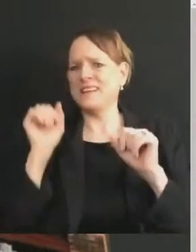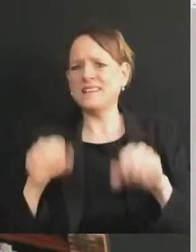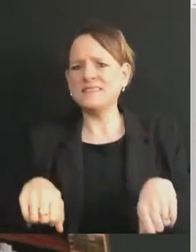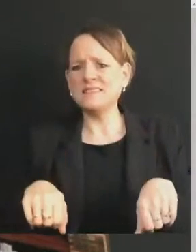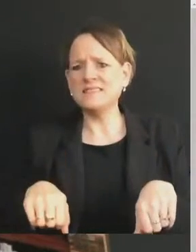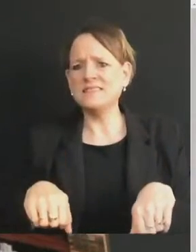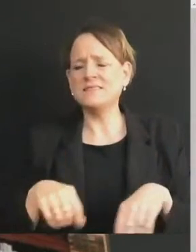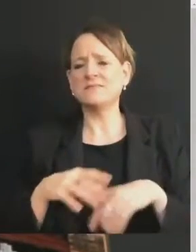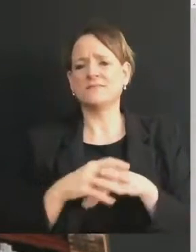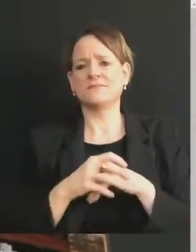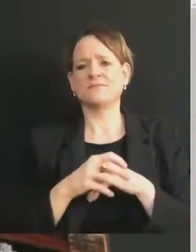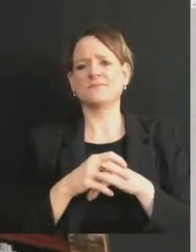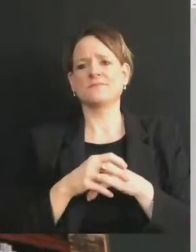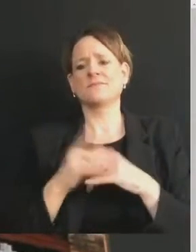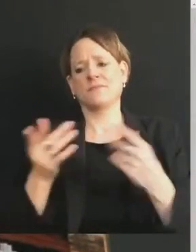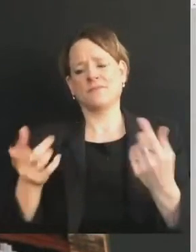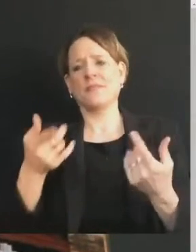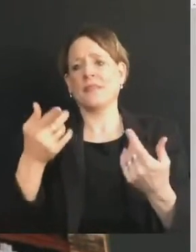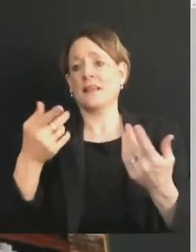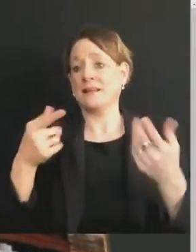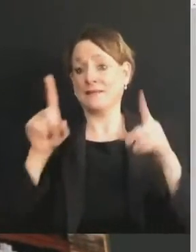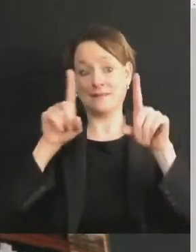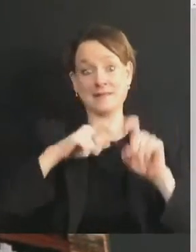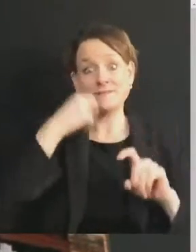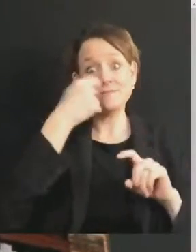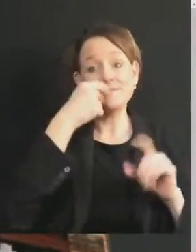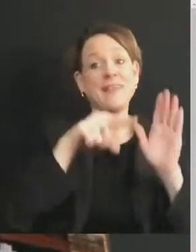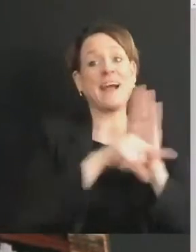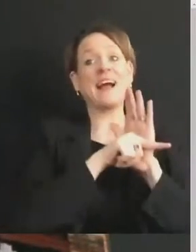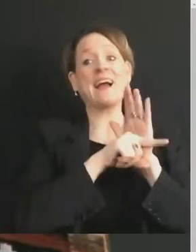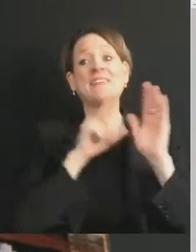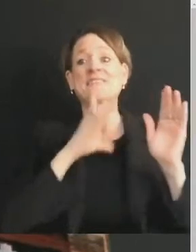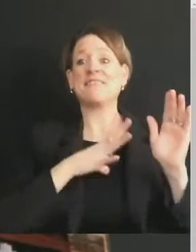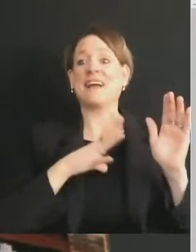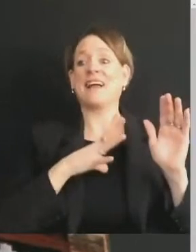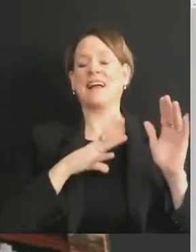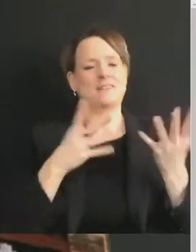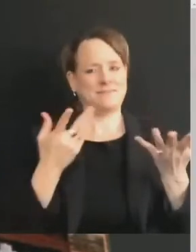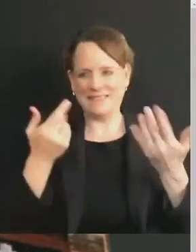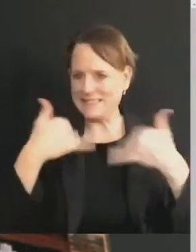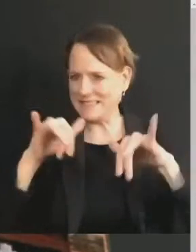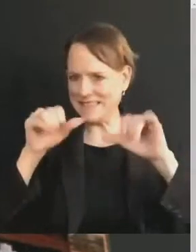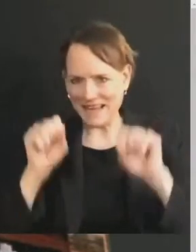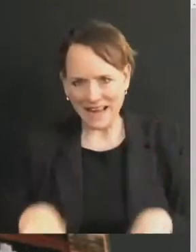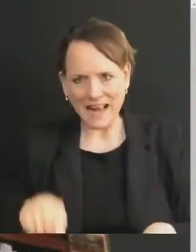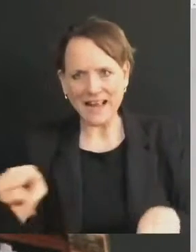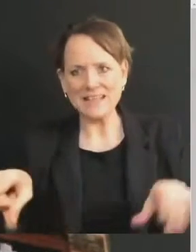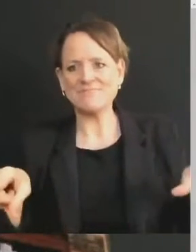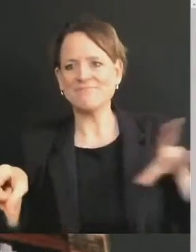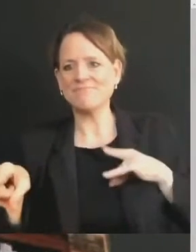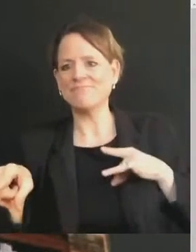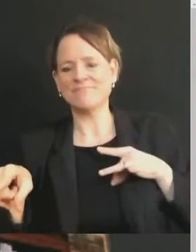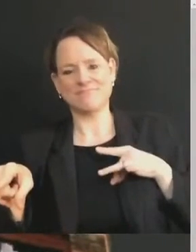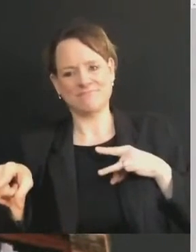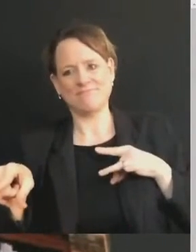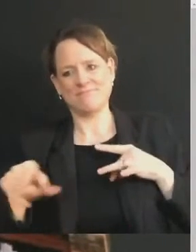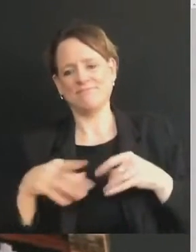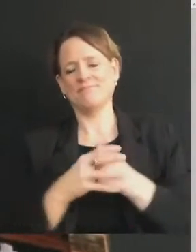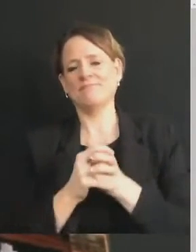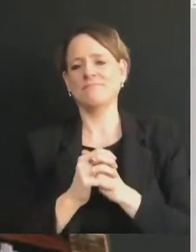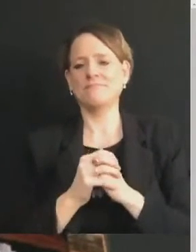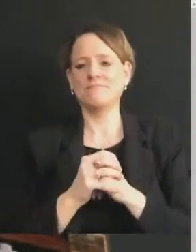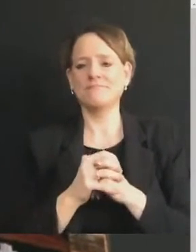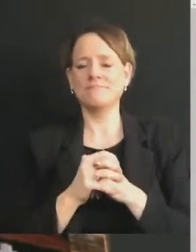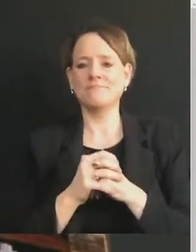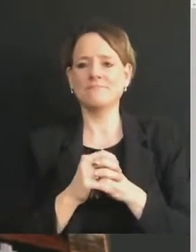have the infection and you're contagious. But that other piece is a little more complicated. If you're getting tested because you were